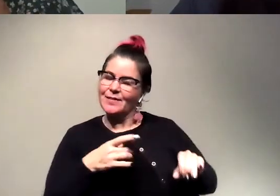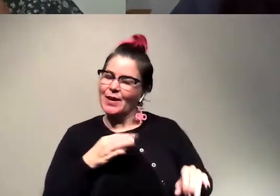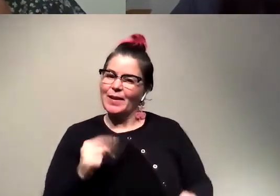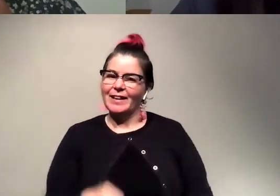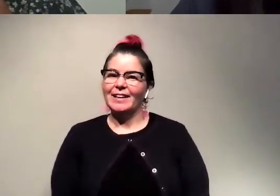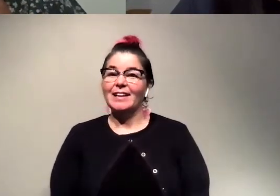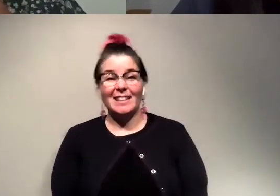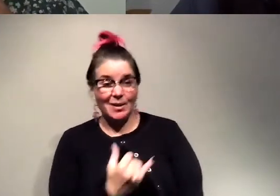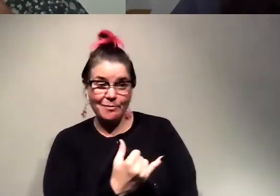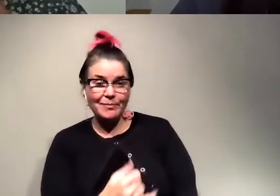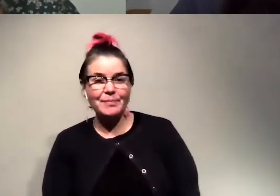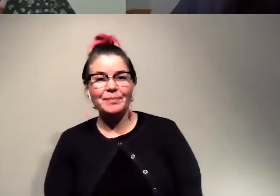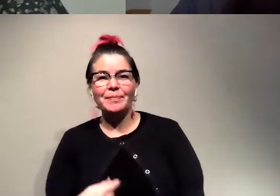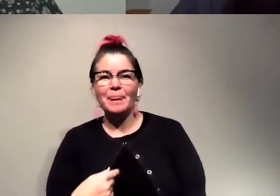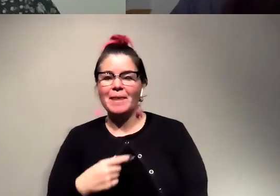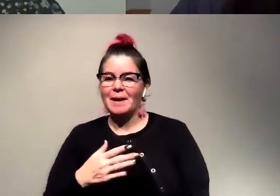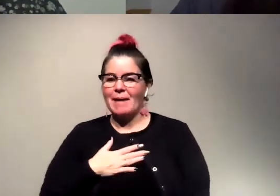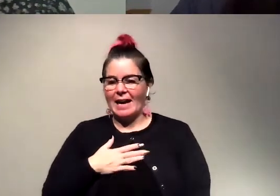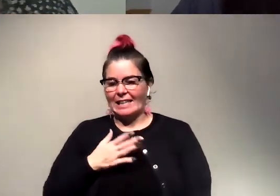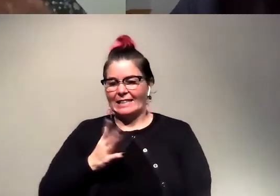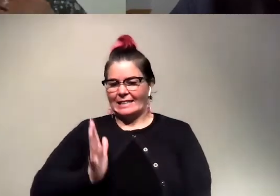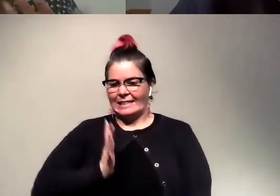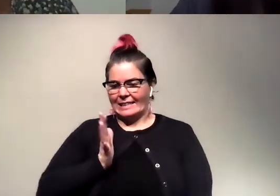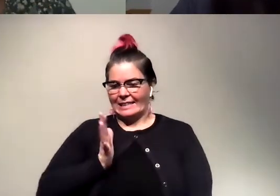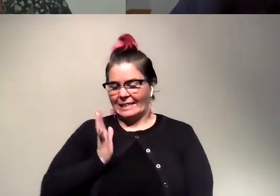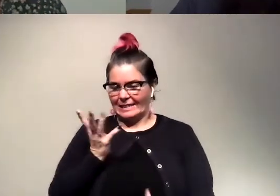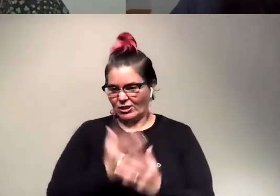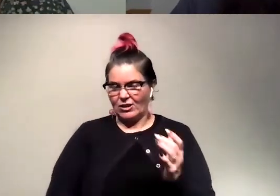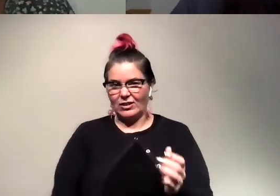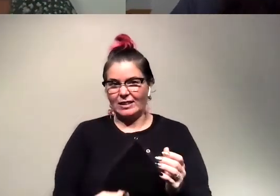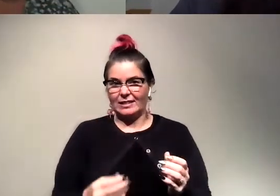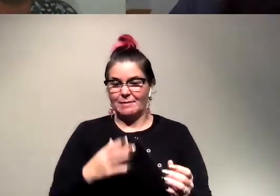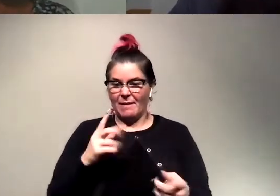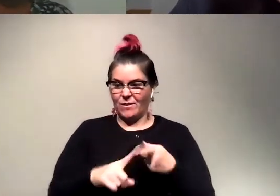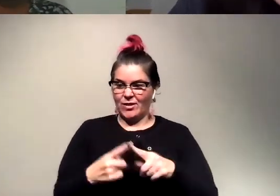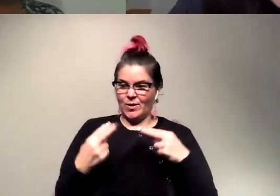All my dignity is gone. Yep. My friends saw that.